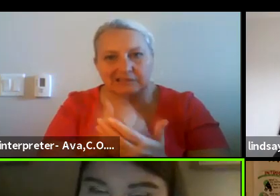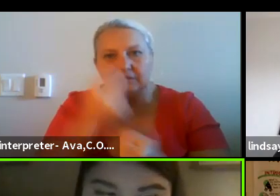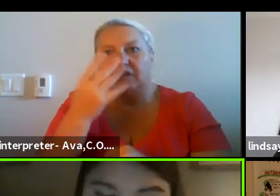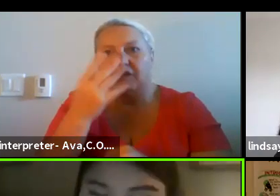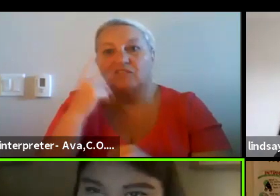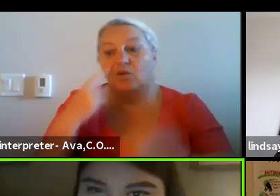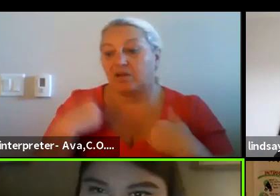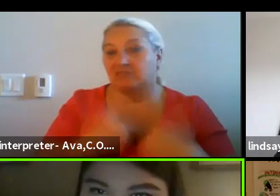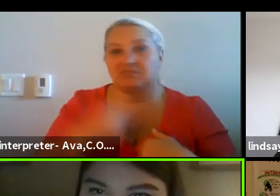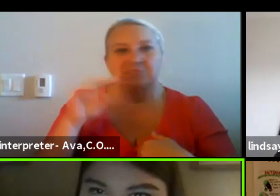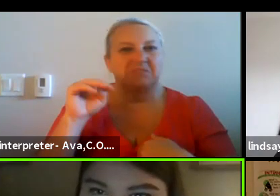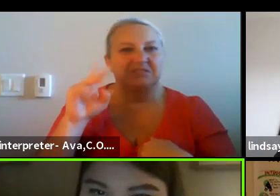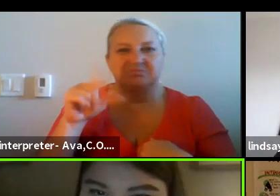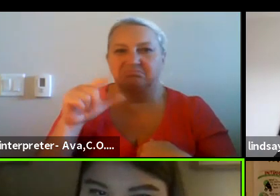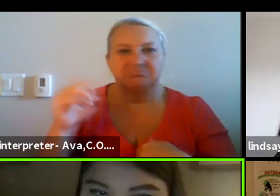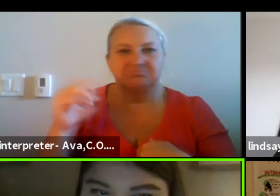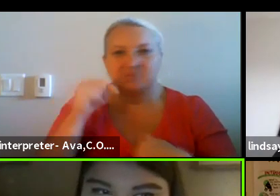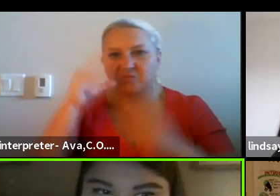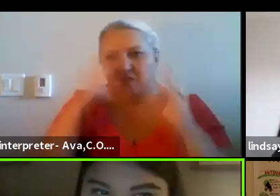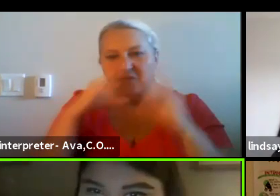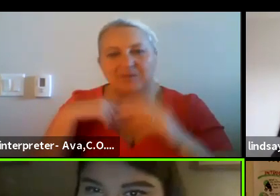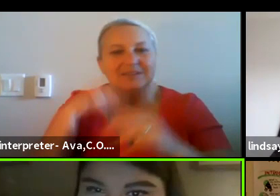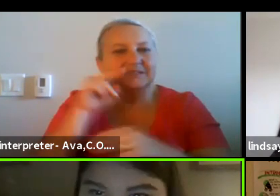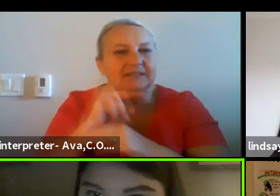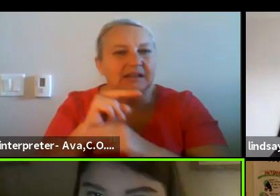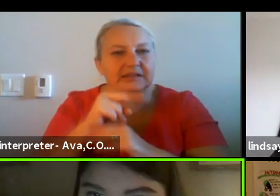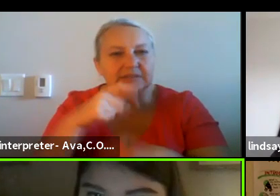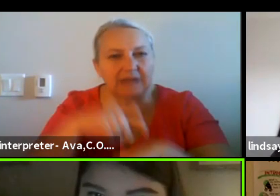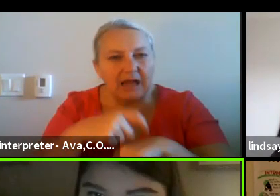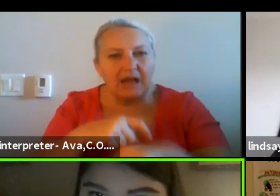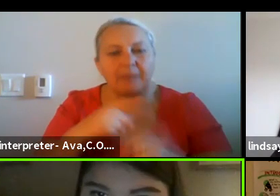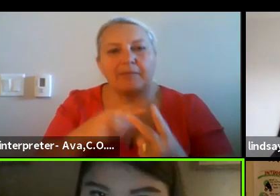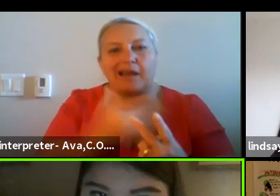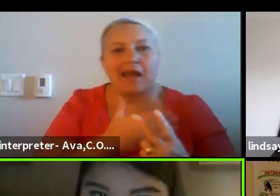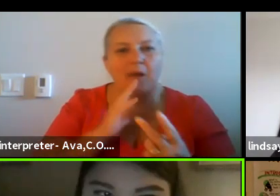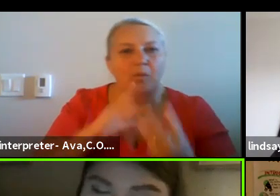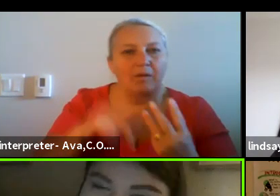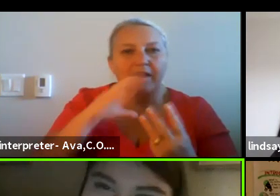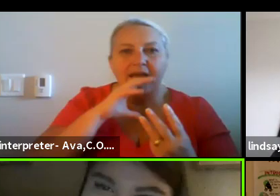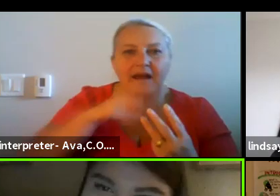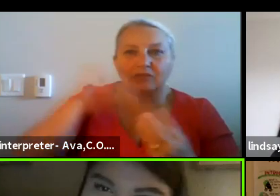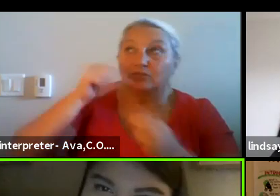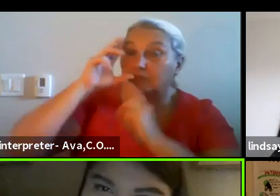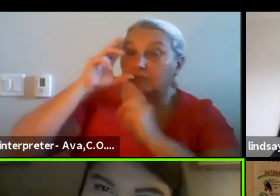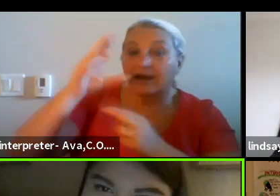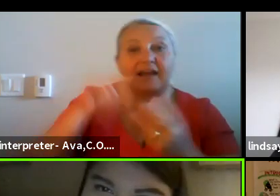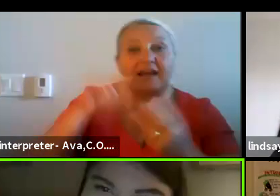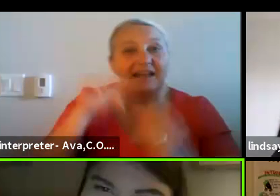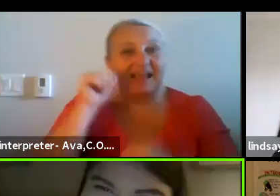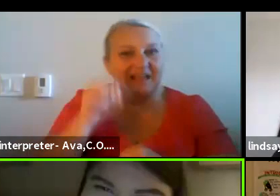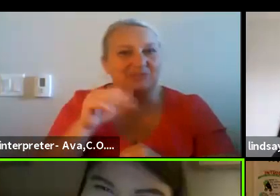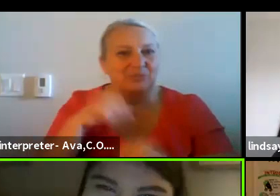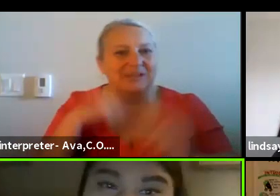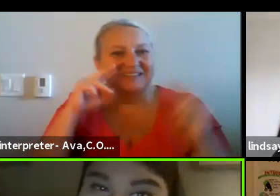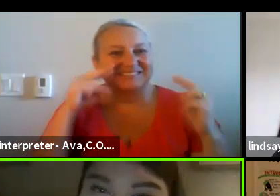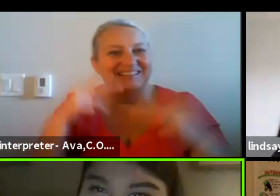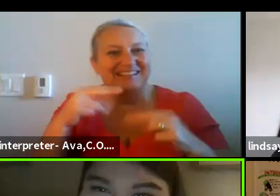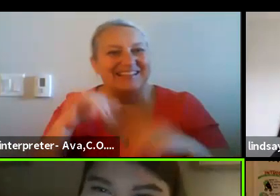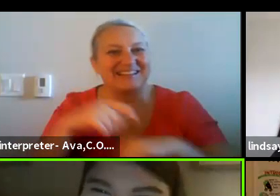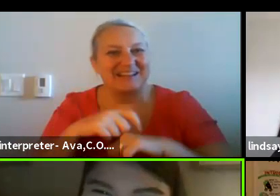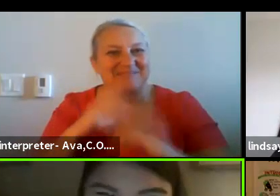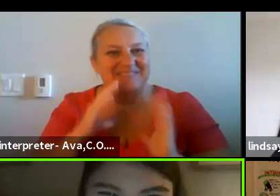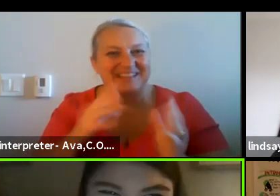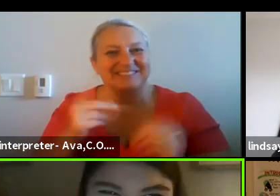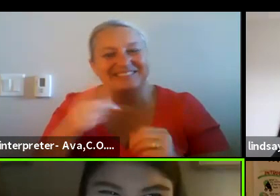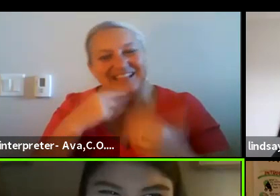relative. So we take care of time like we do our elders and our aunties. And that time needed to be taken care of in that way. So thank you from me,